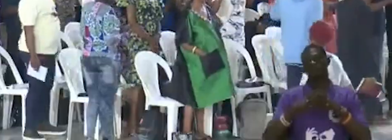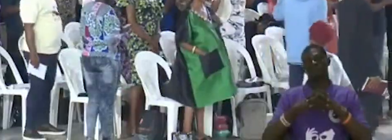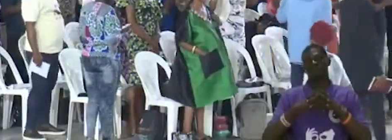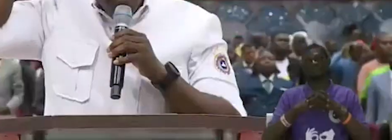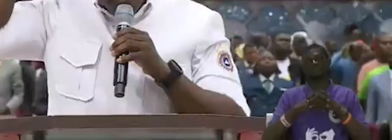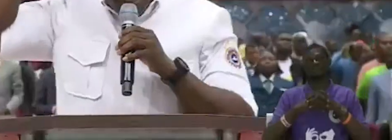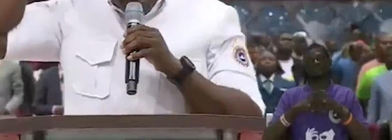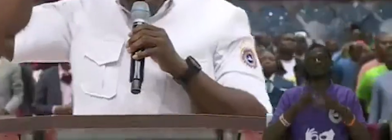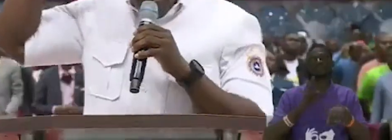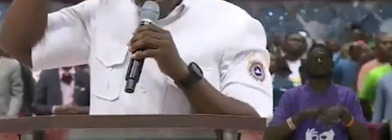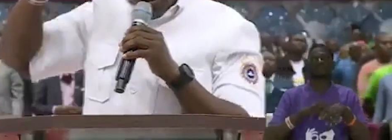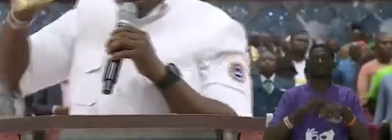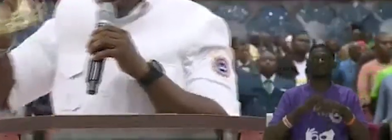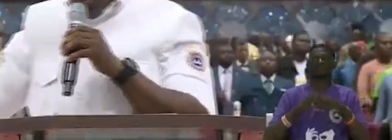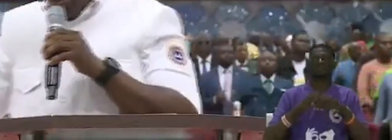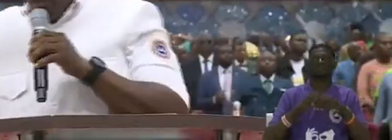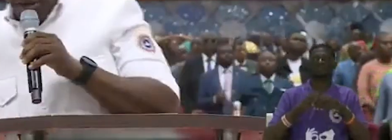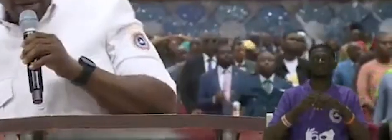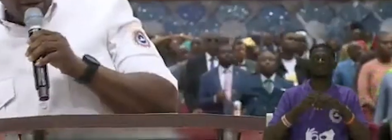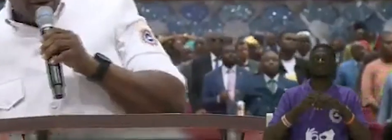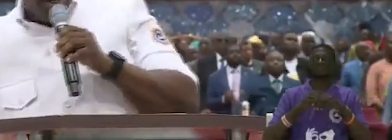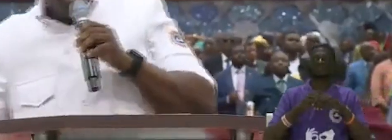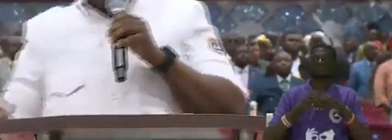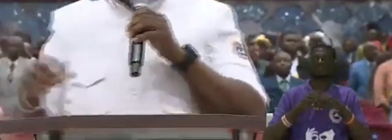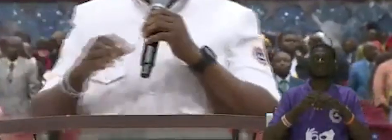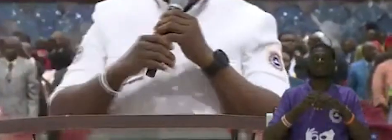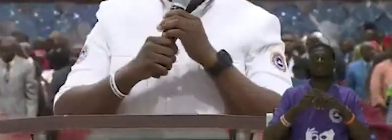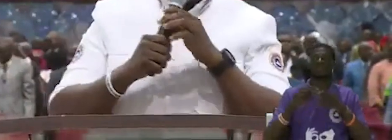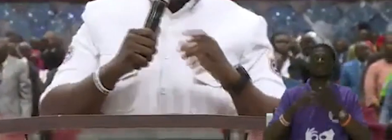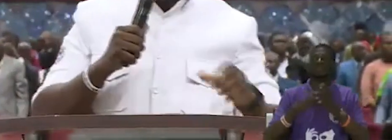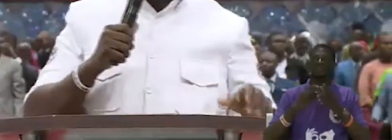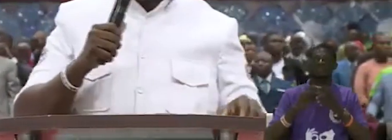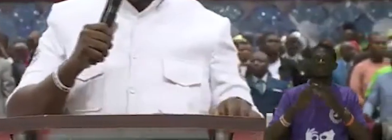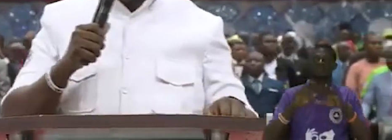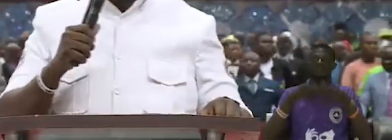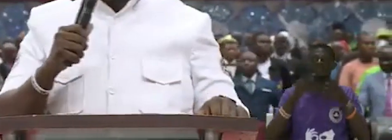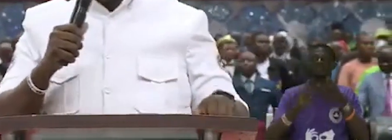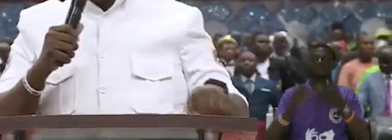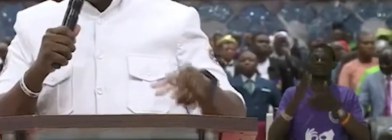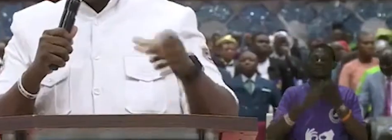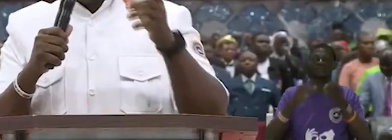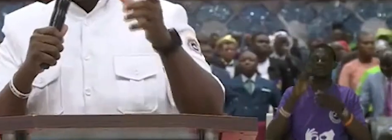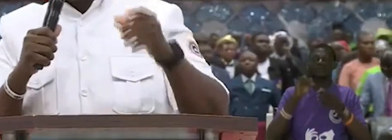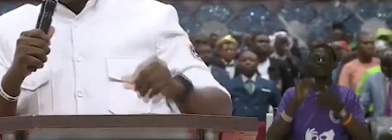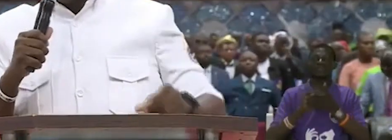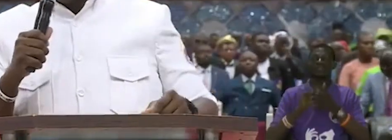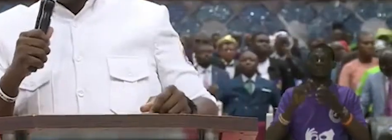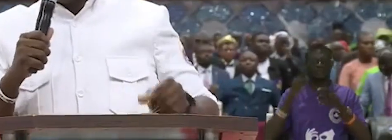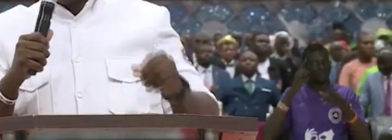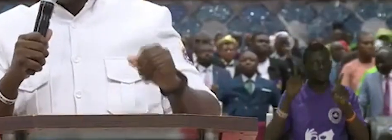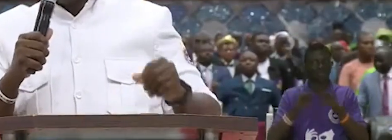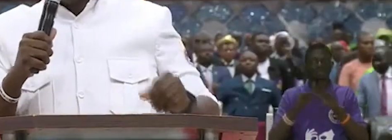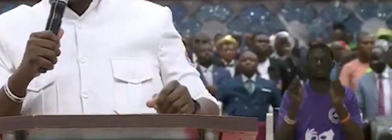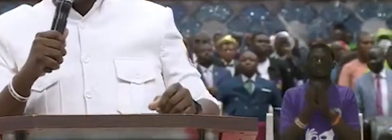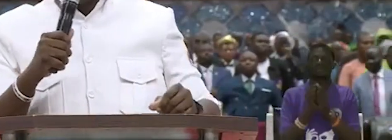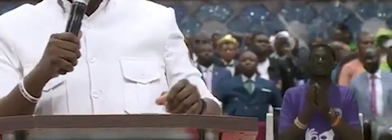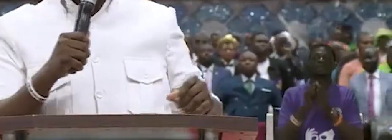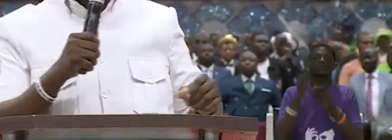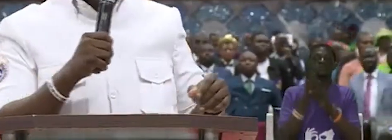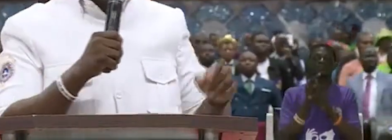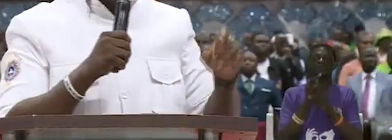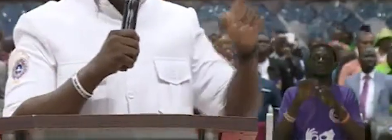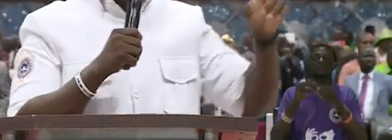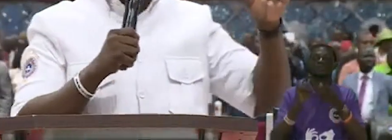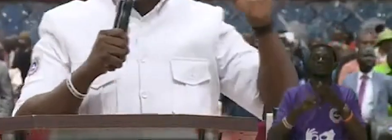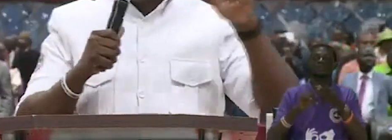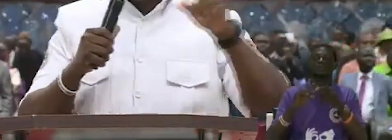time is up. This crown I'm going to submit to our Father in the Lord. But I need to find somebody that you would agree with. Just one person. Look at